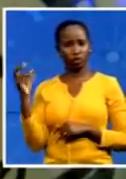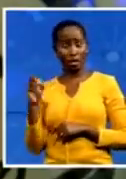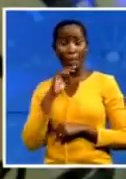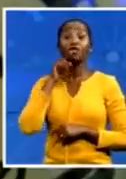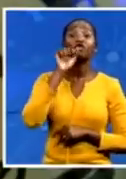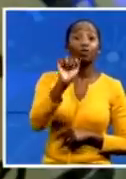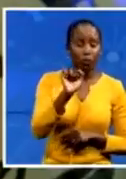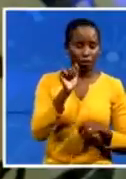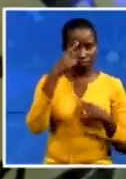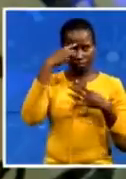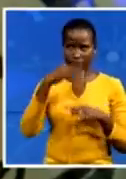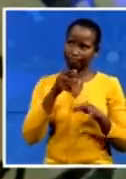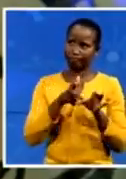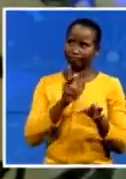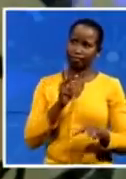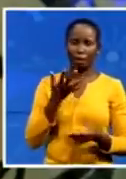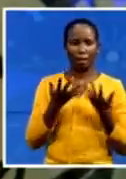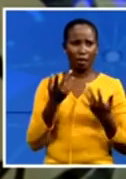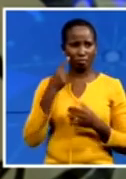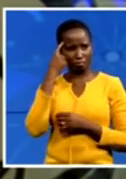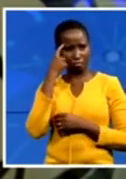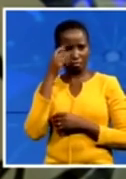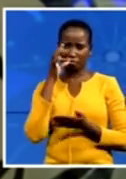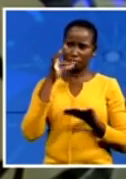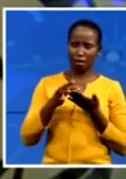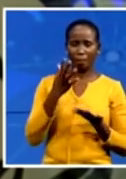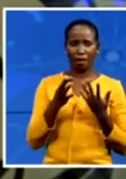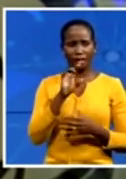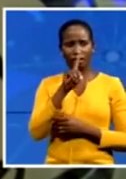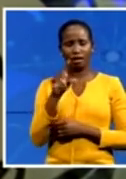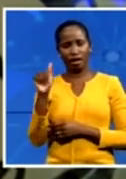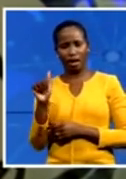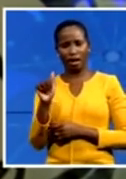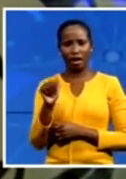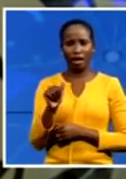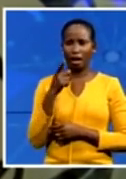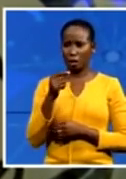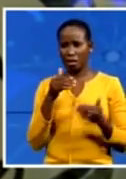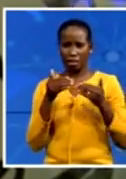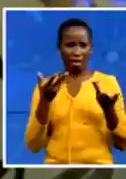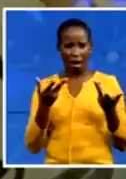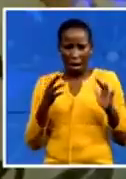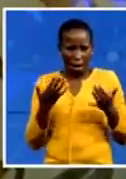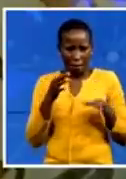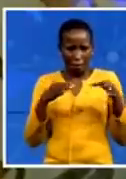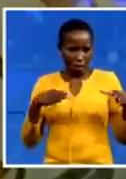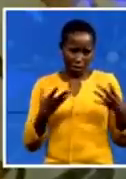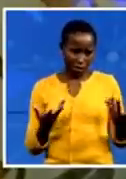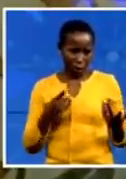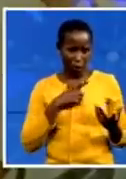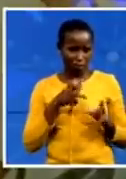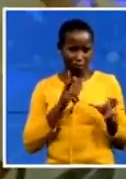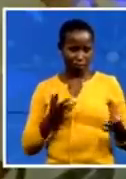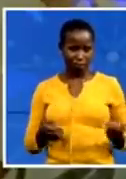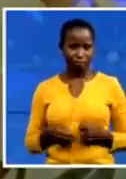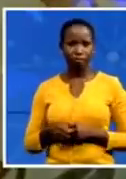that the DA is ridding itself of black leaders within the party? Well, nobody's gotten rid of me. I've decided of my own volition